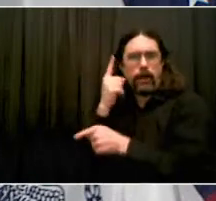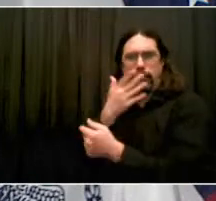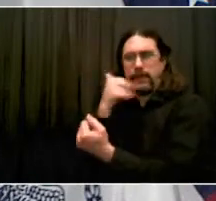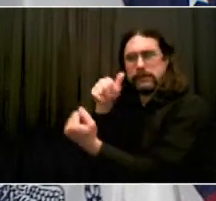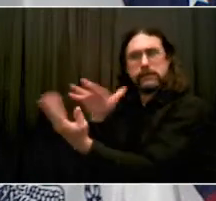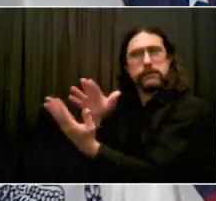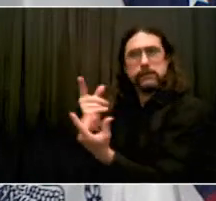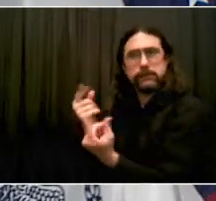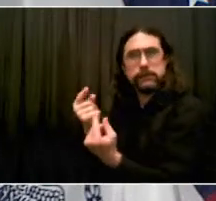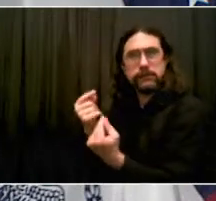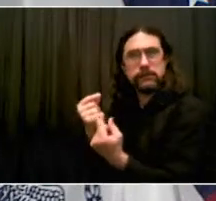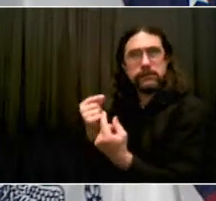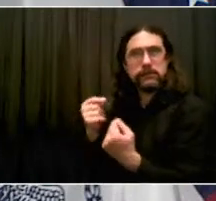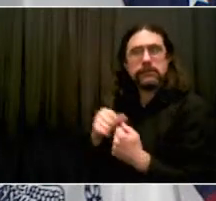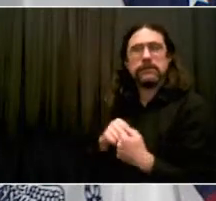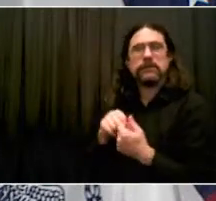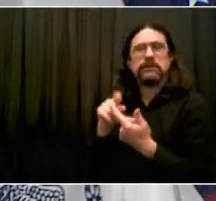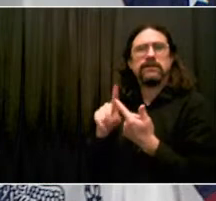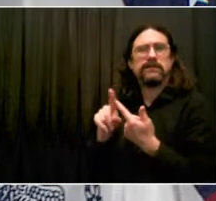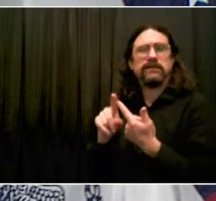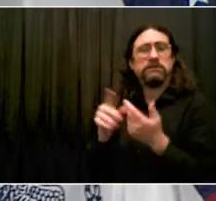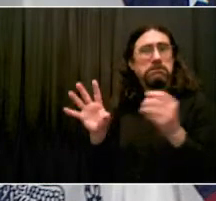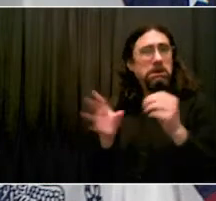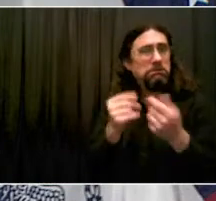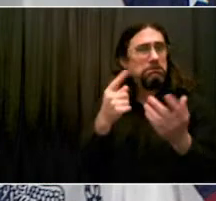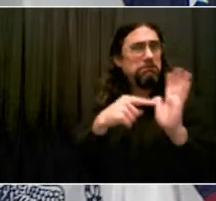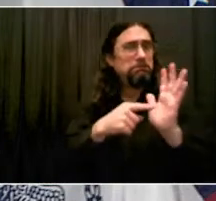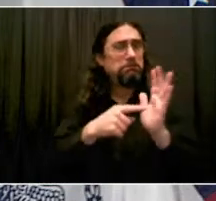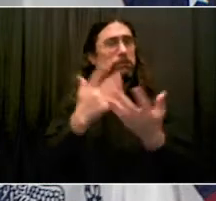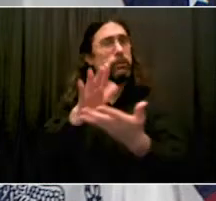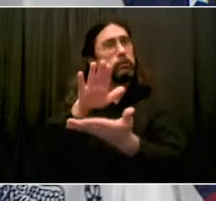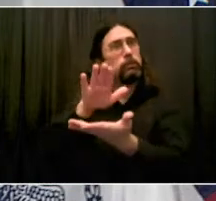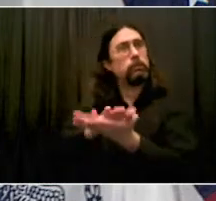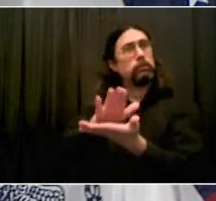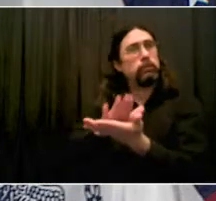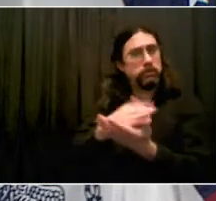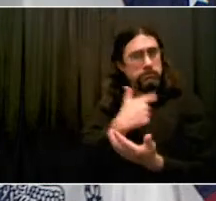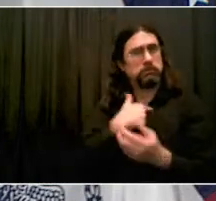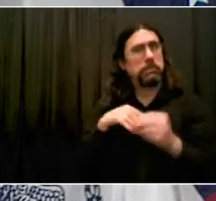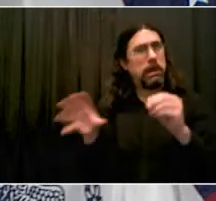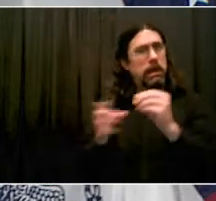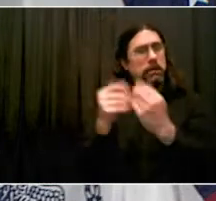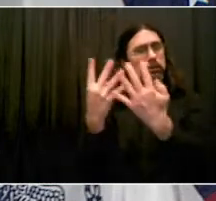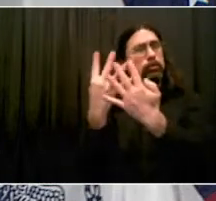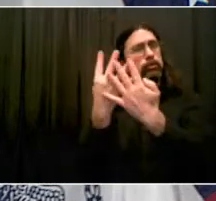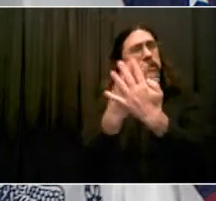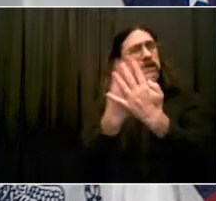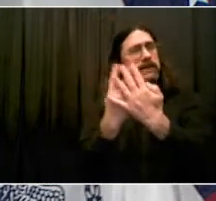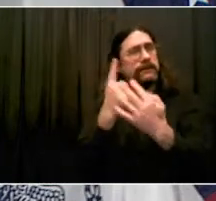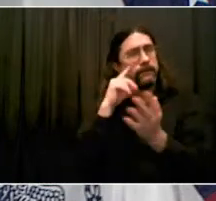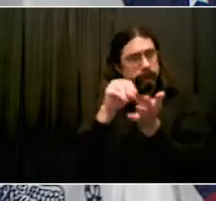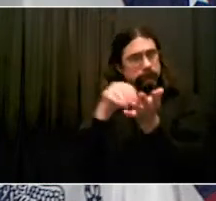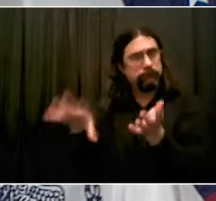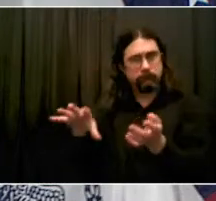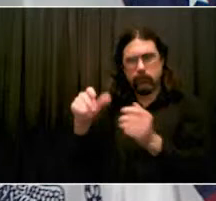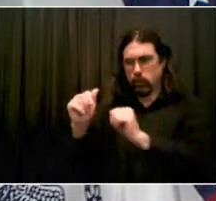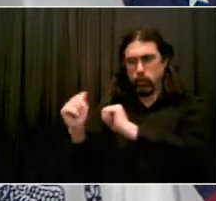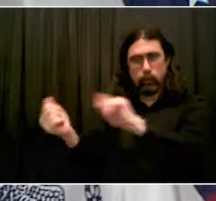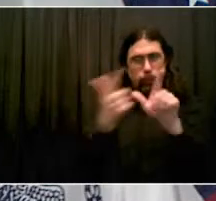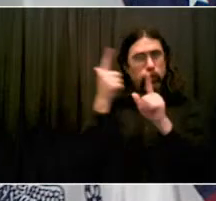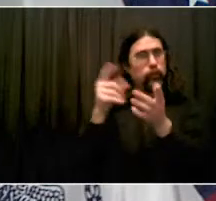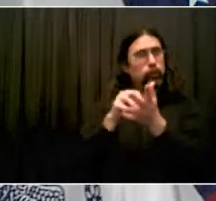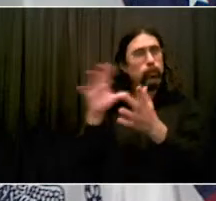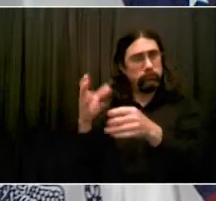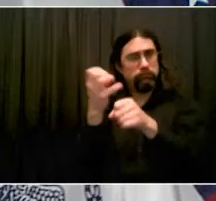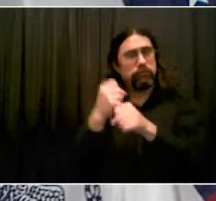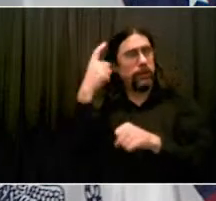imagined before. Every child getting screening and then the support they need. Mental health services in every single school. That's what we're going to have